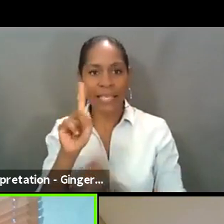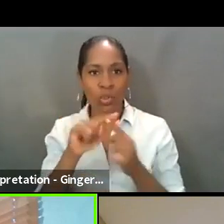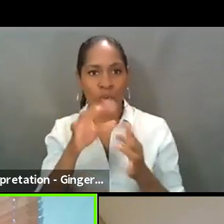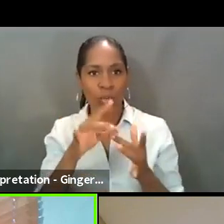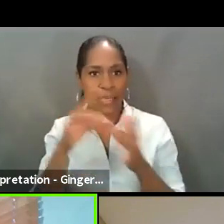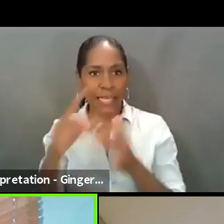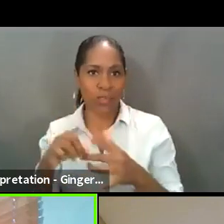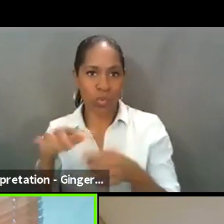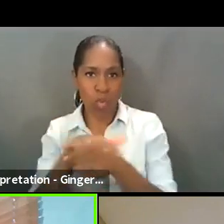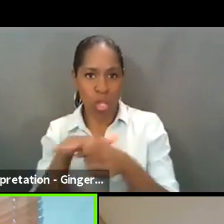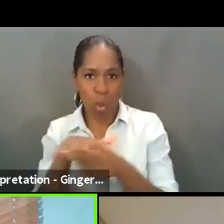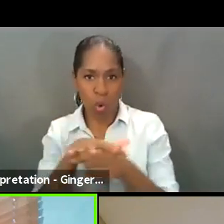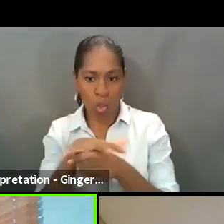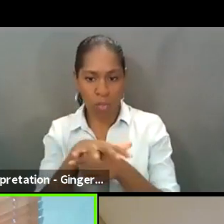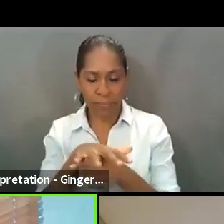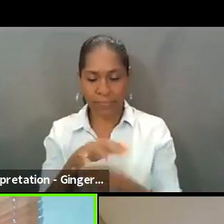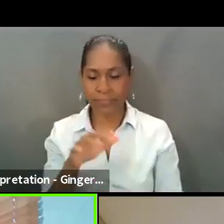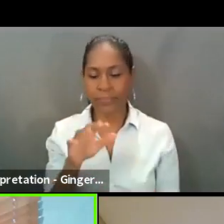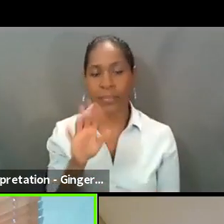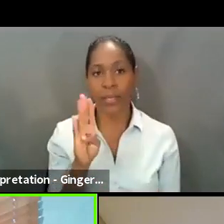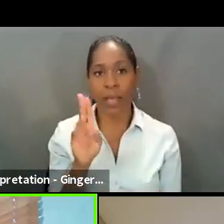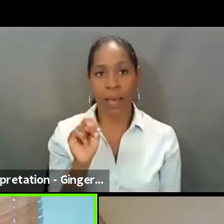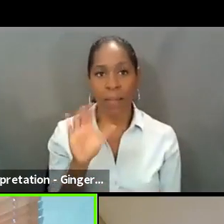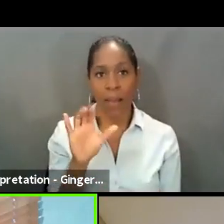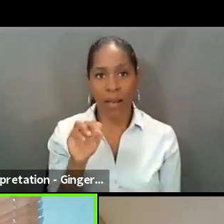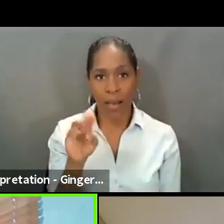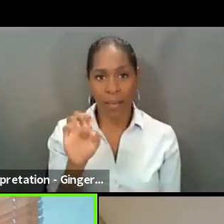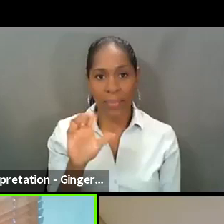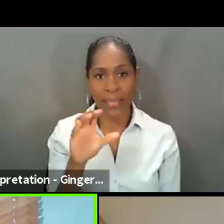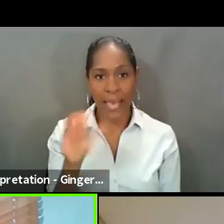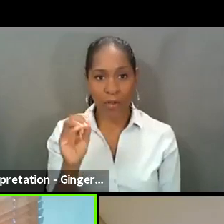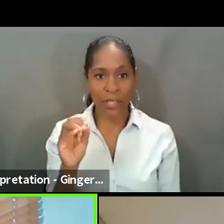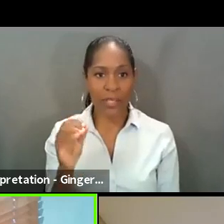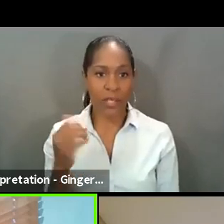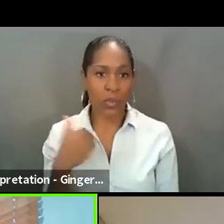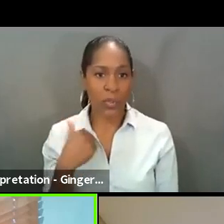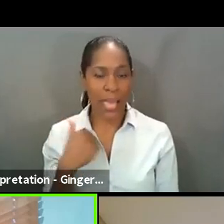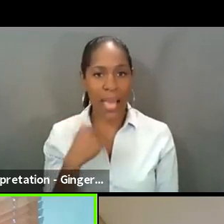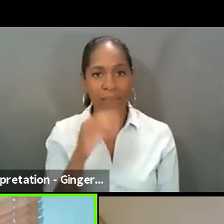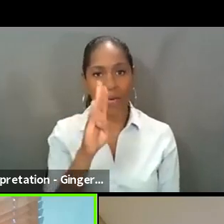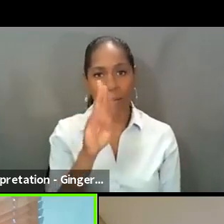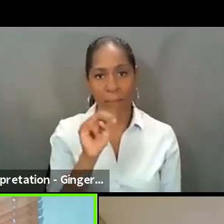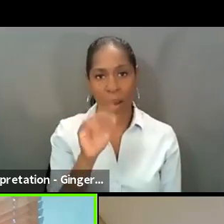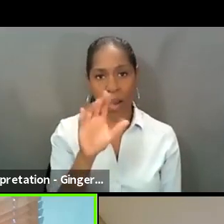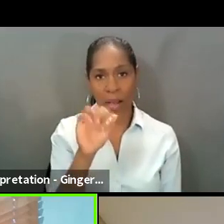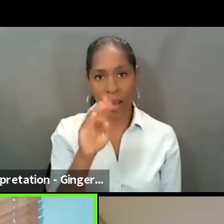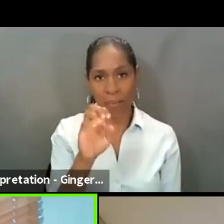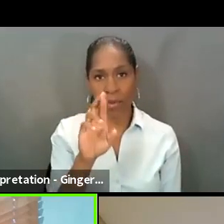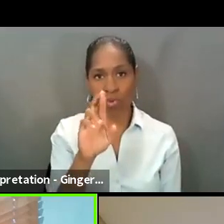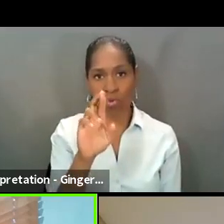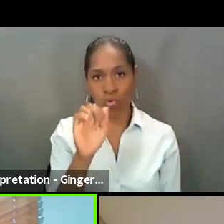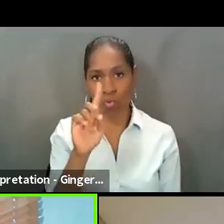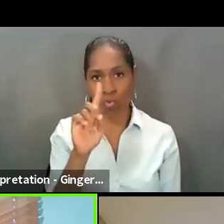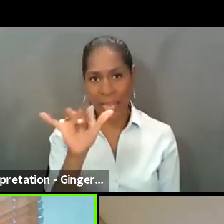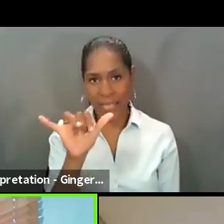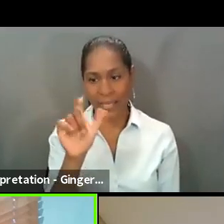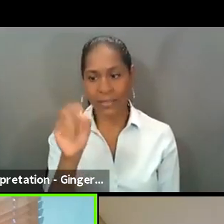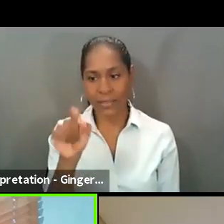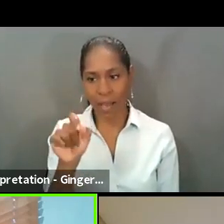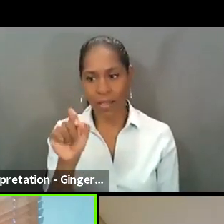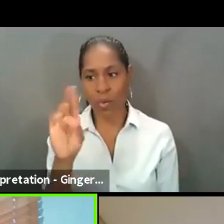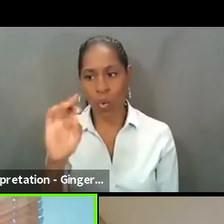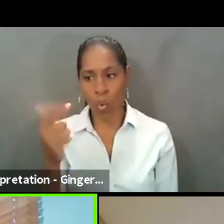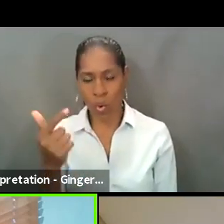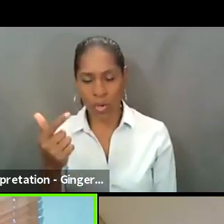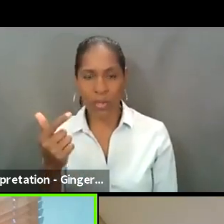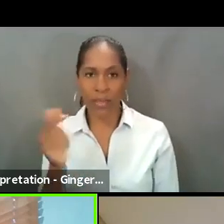At Buncombe County, we have created the buncombeready.org website. So that website has a lot